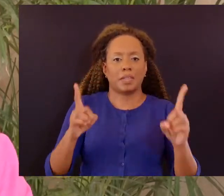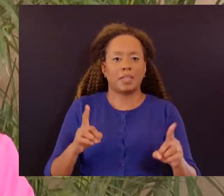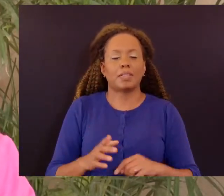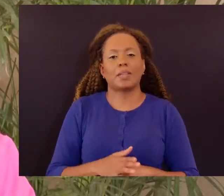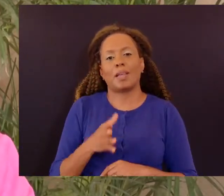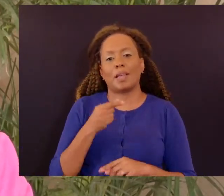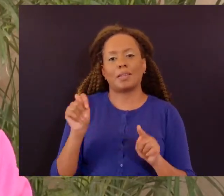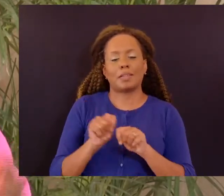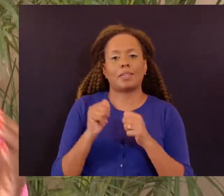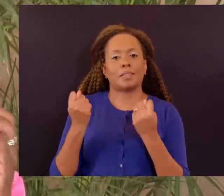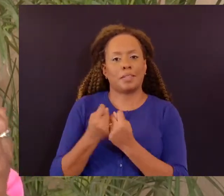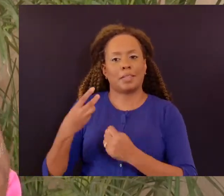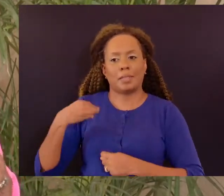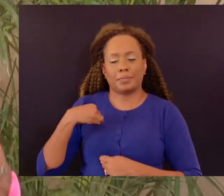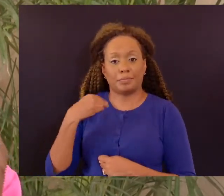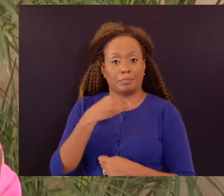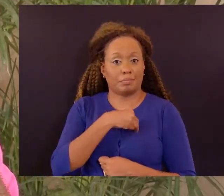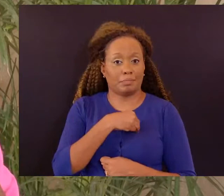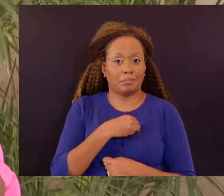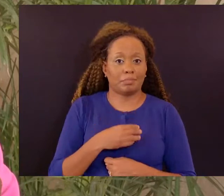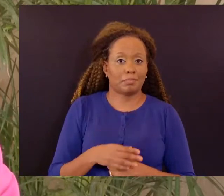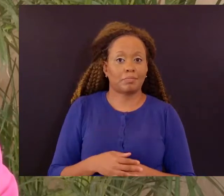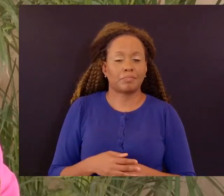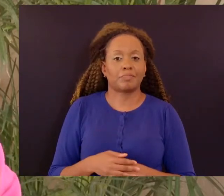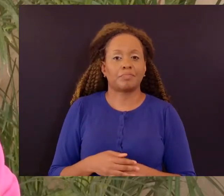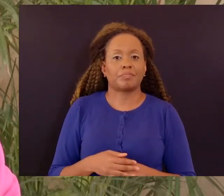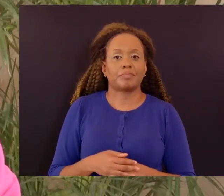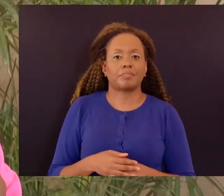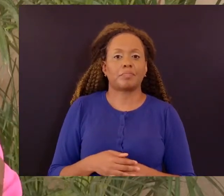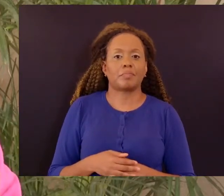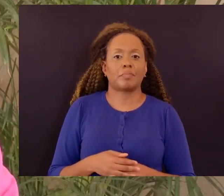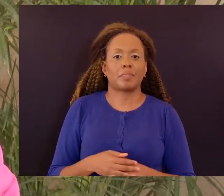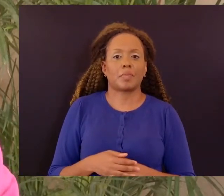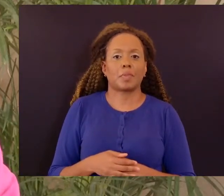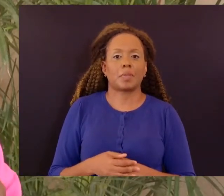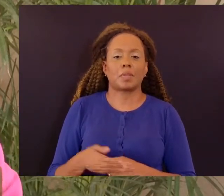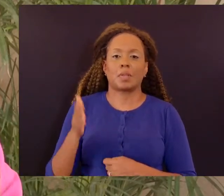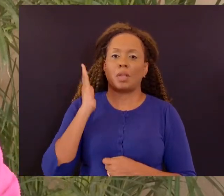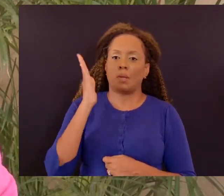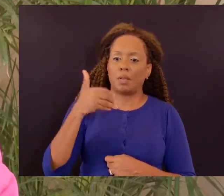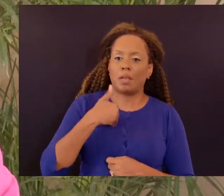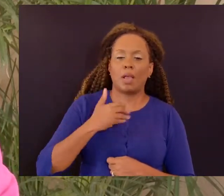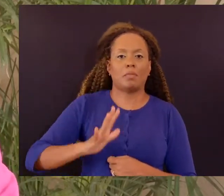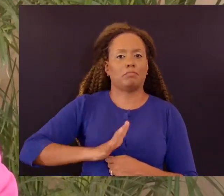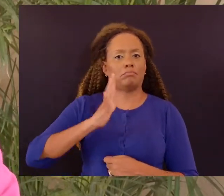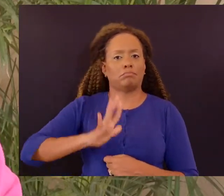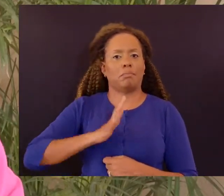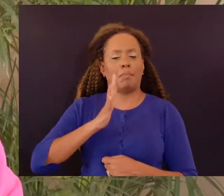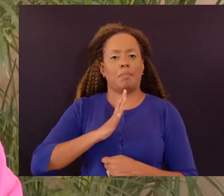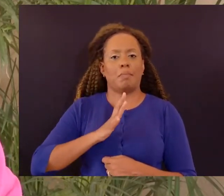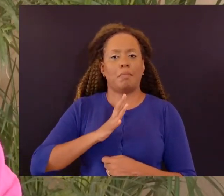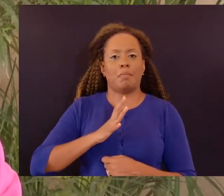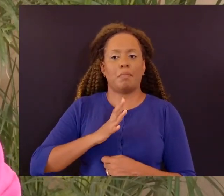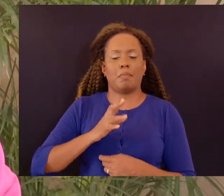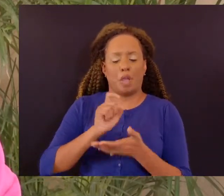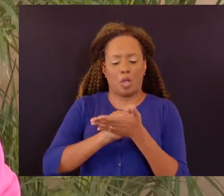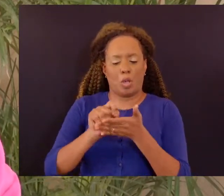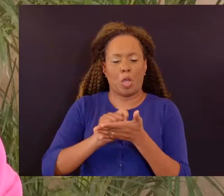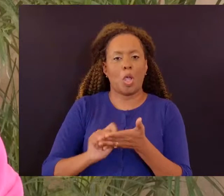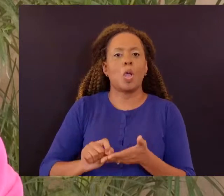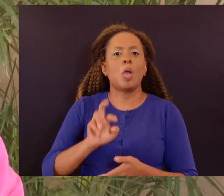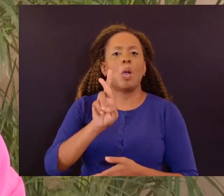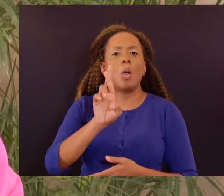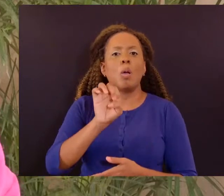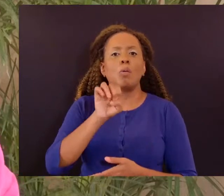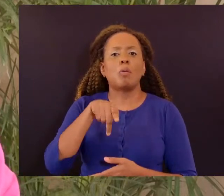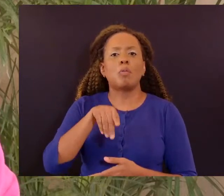team members, and there is going to be formally scheduled reporting to the ministry. It is not